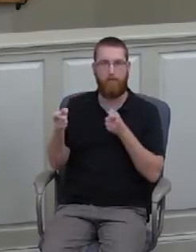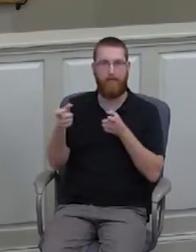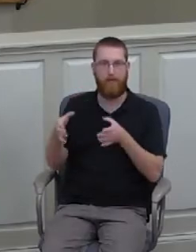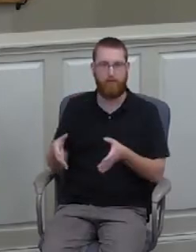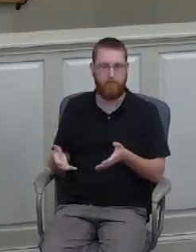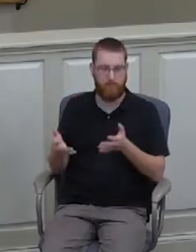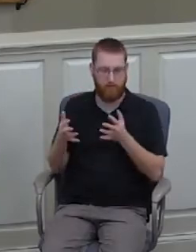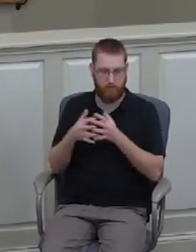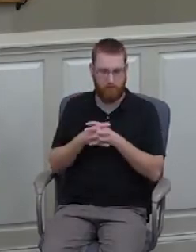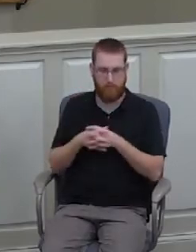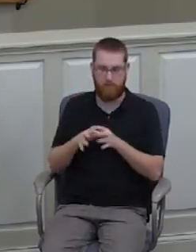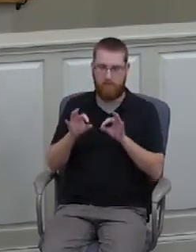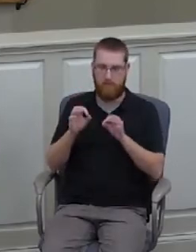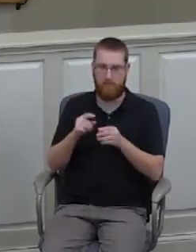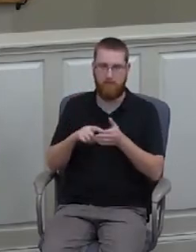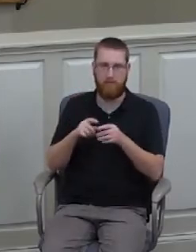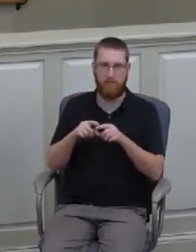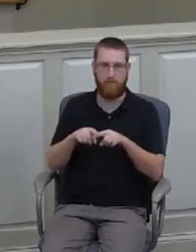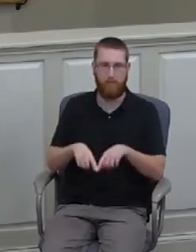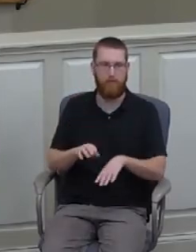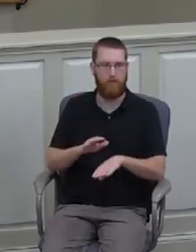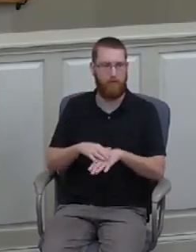go.